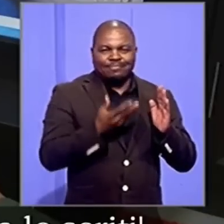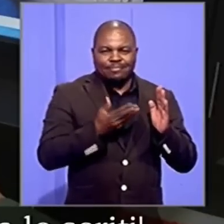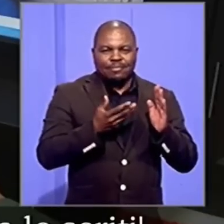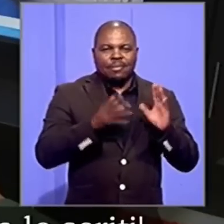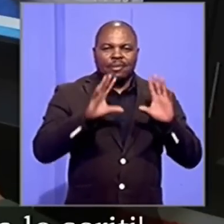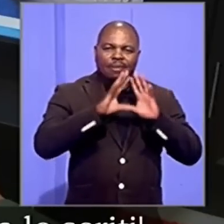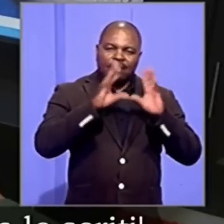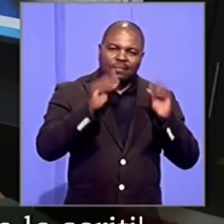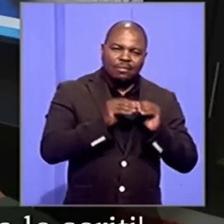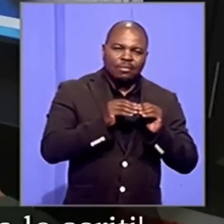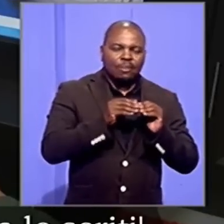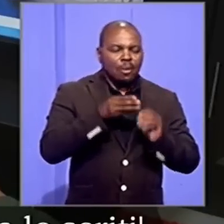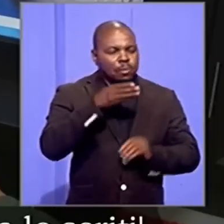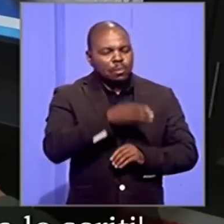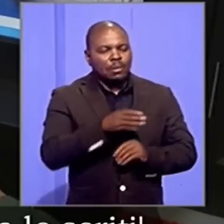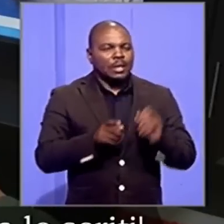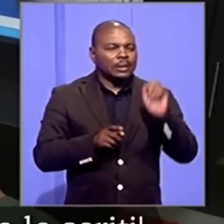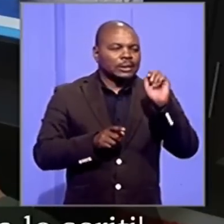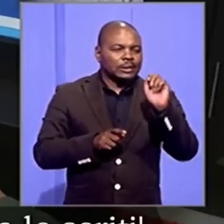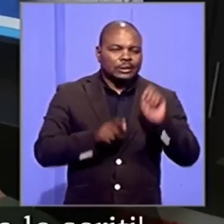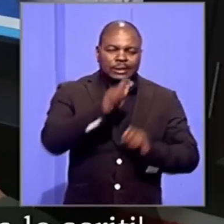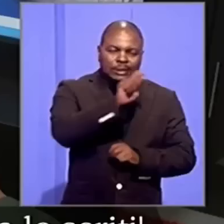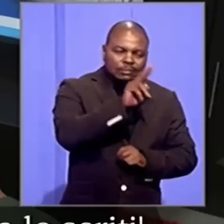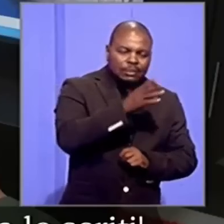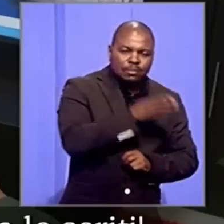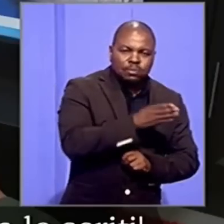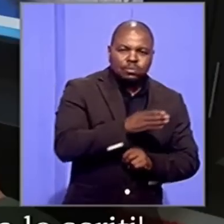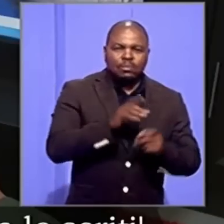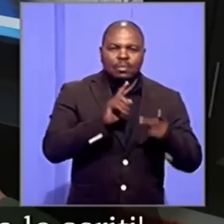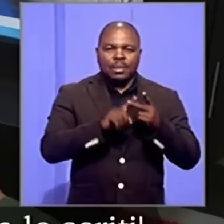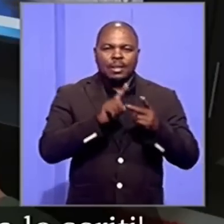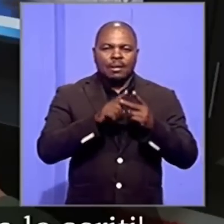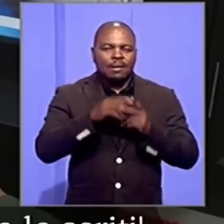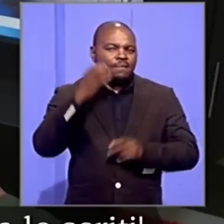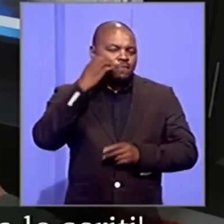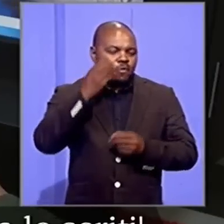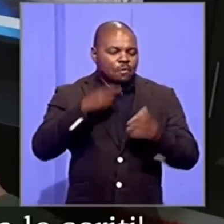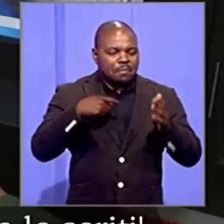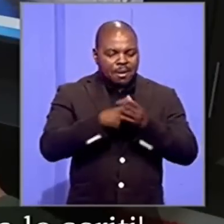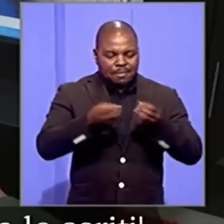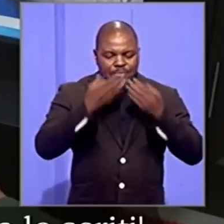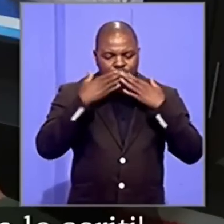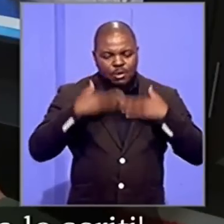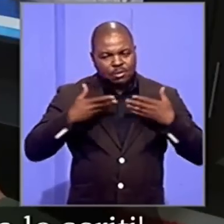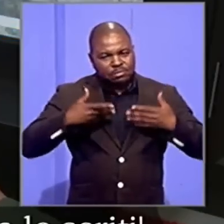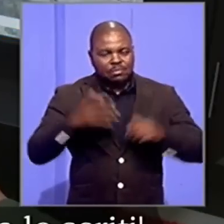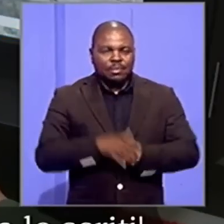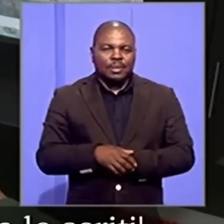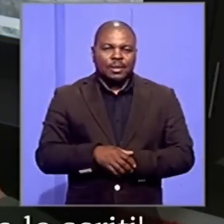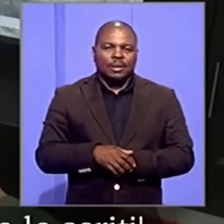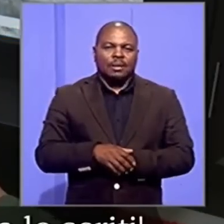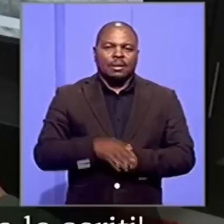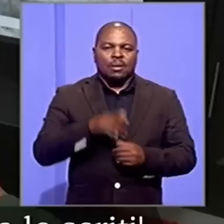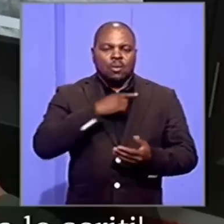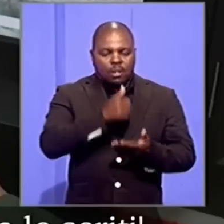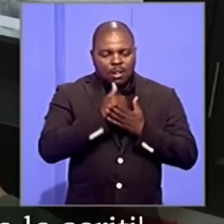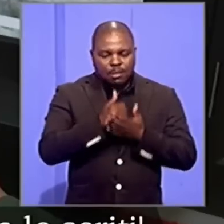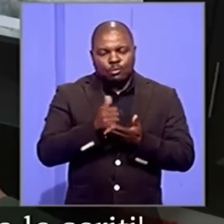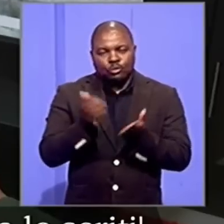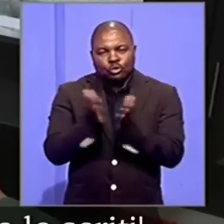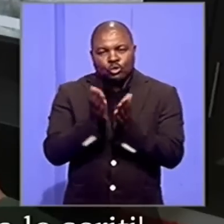tše ka moka di gona TV gona ba re ke di cell phone le tšona follo tša for mmereko wa